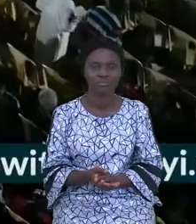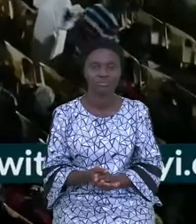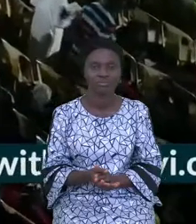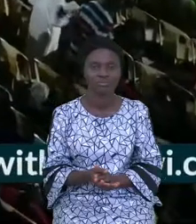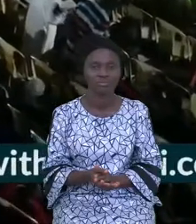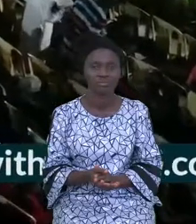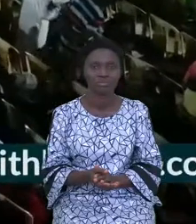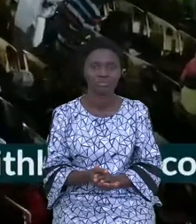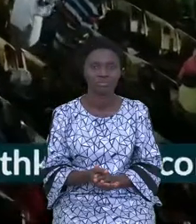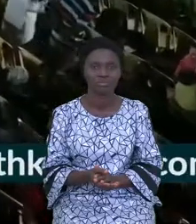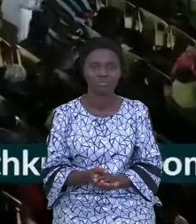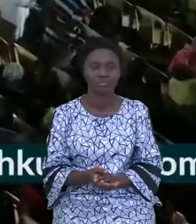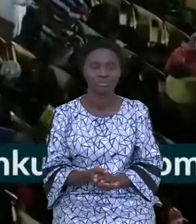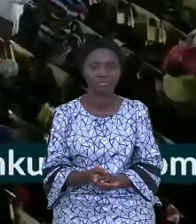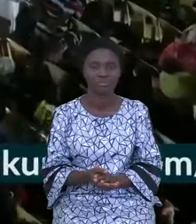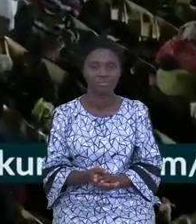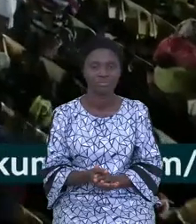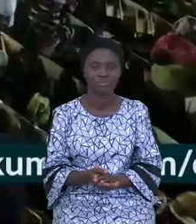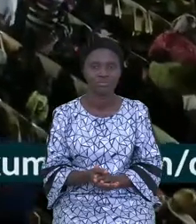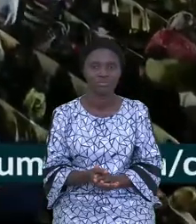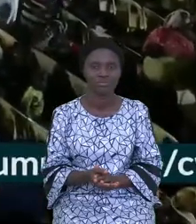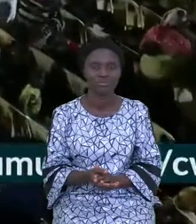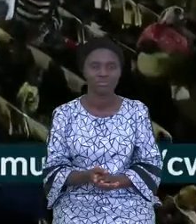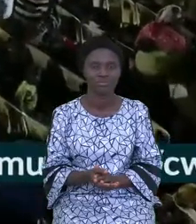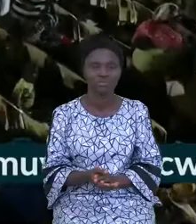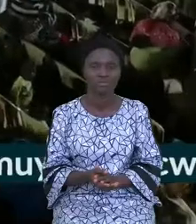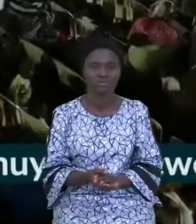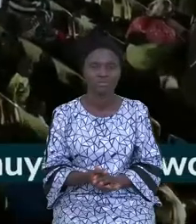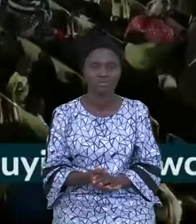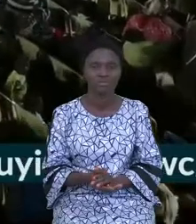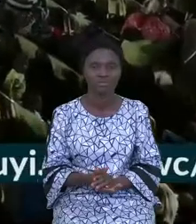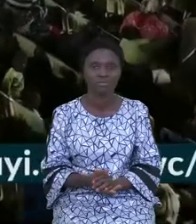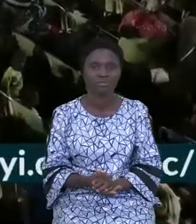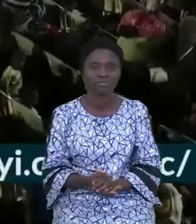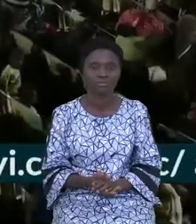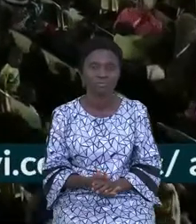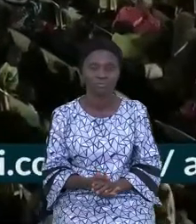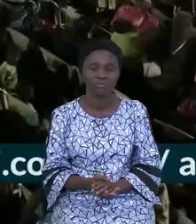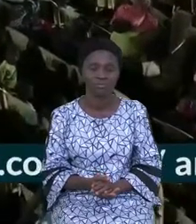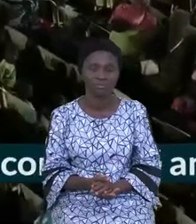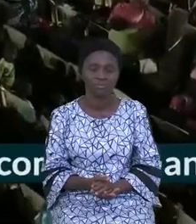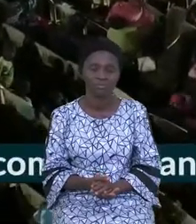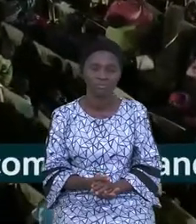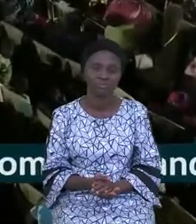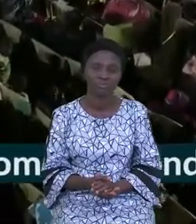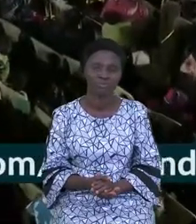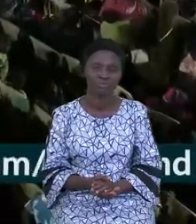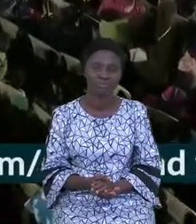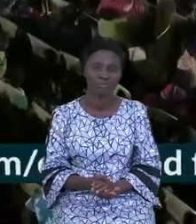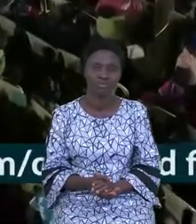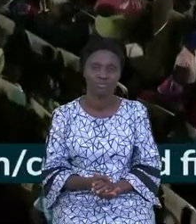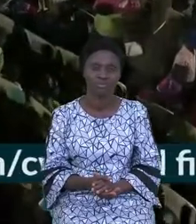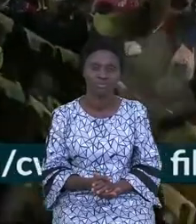called upon or you are invited or you are to be rich, it can easily be identified.